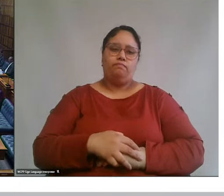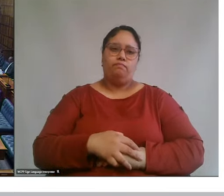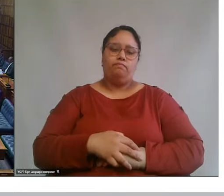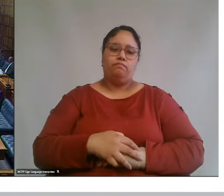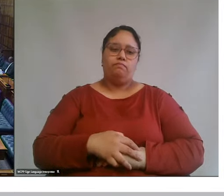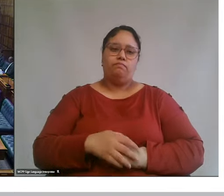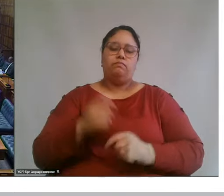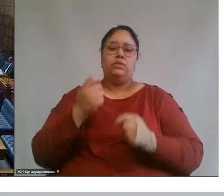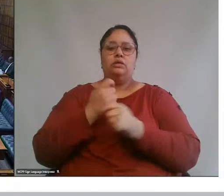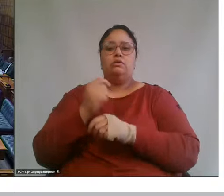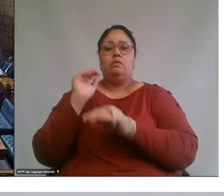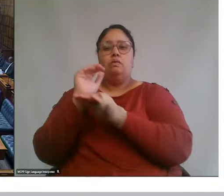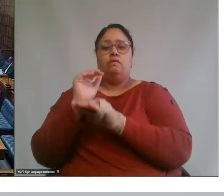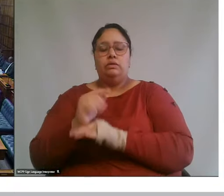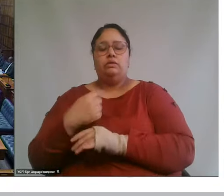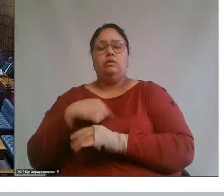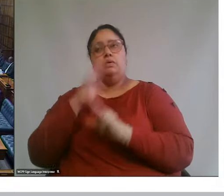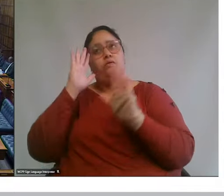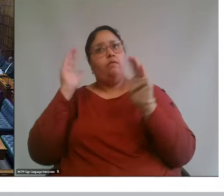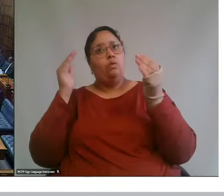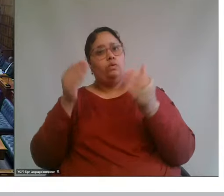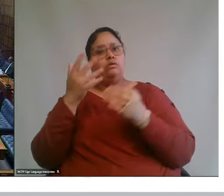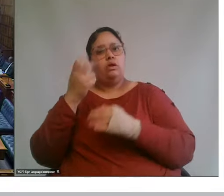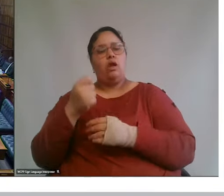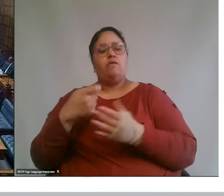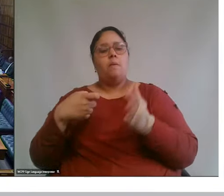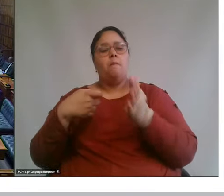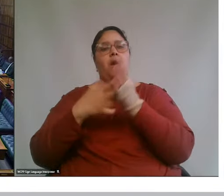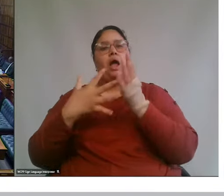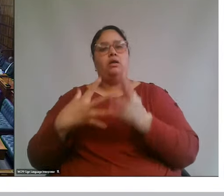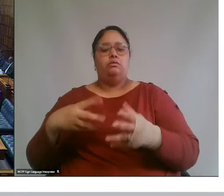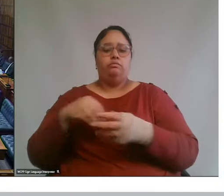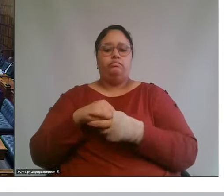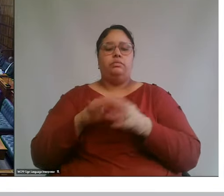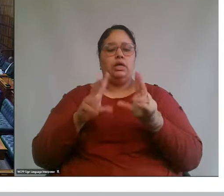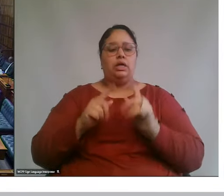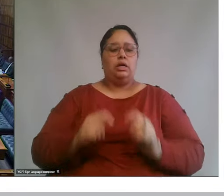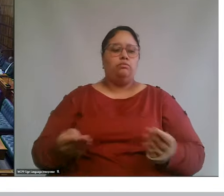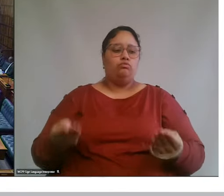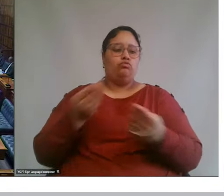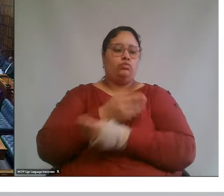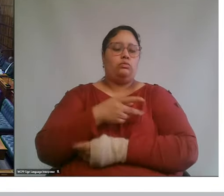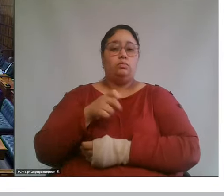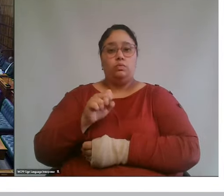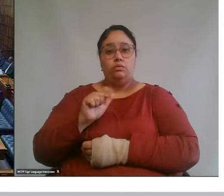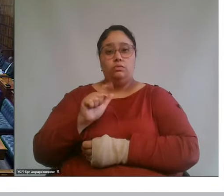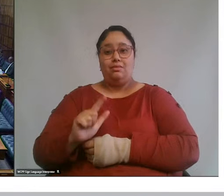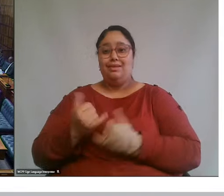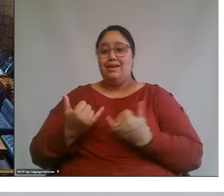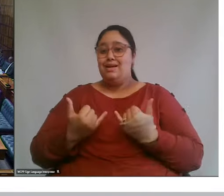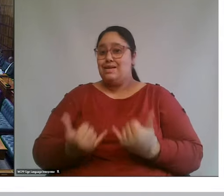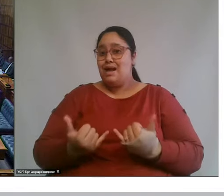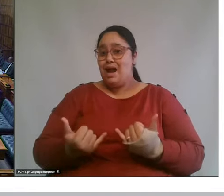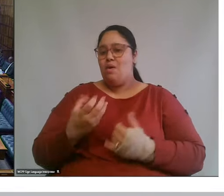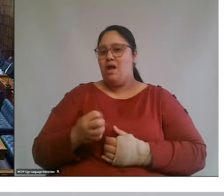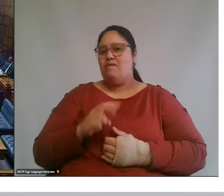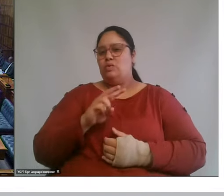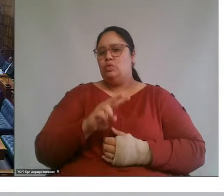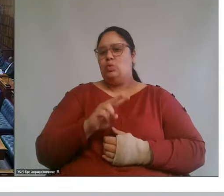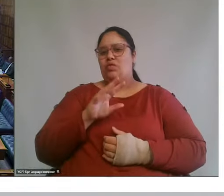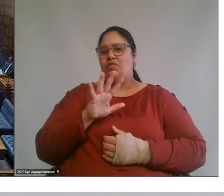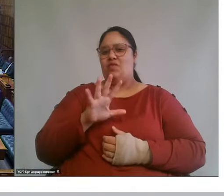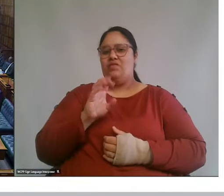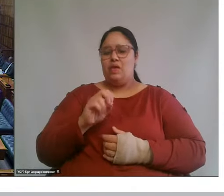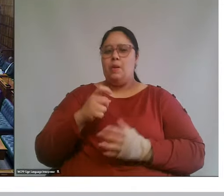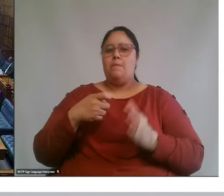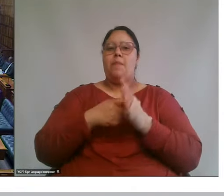a big focus on getting buyers onto the Cape trade portal um at the moment we've got 250